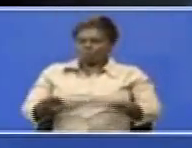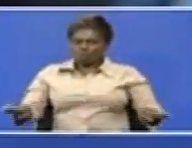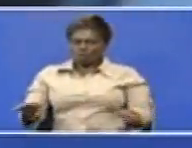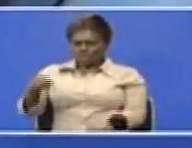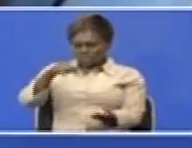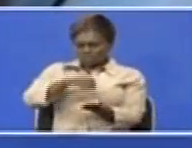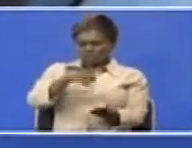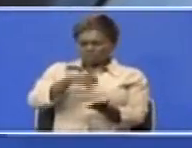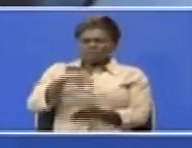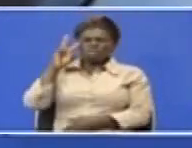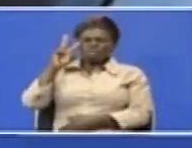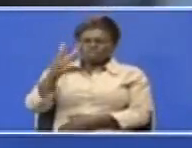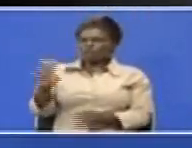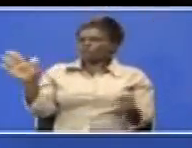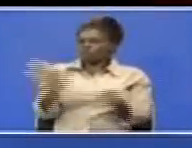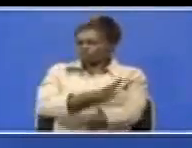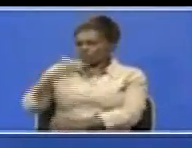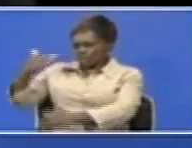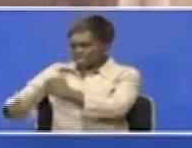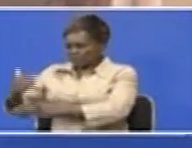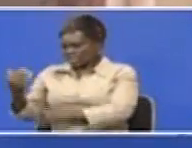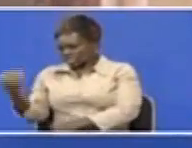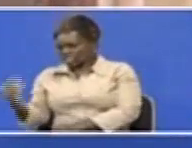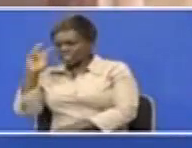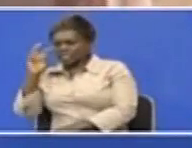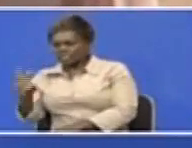full view of neighbors and onlooking children.